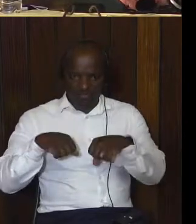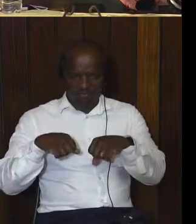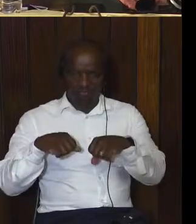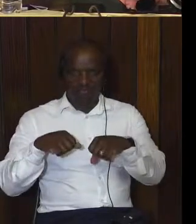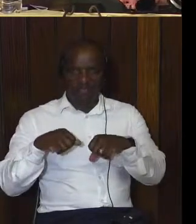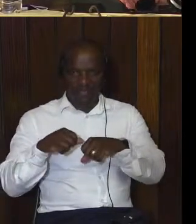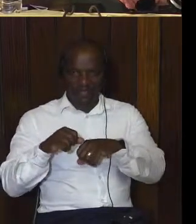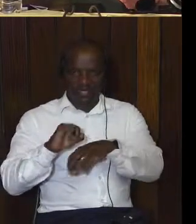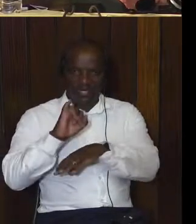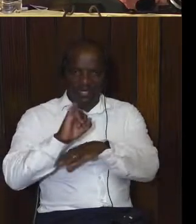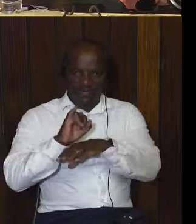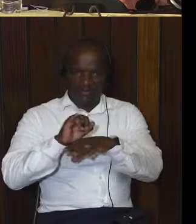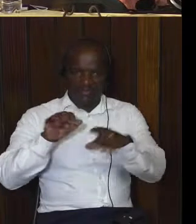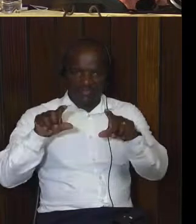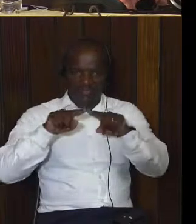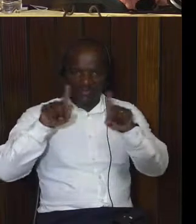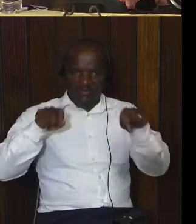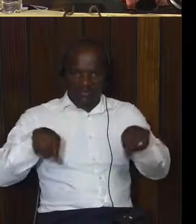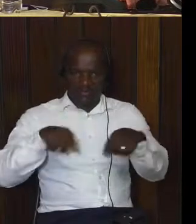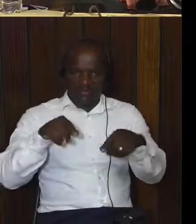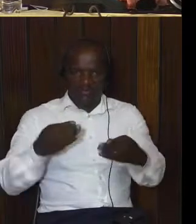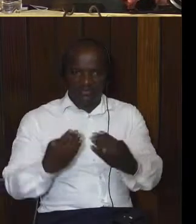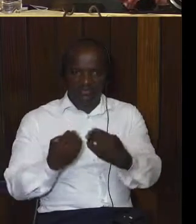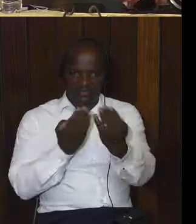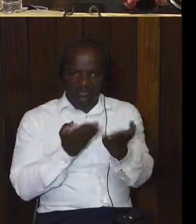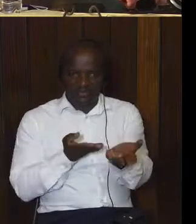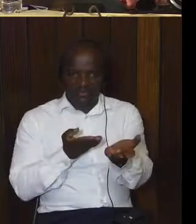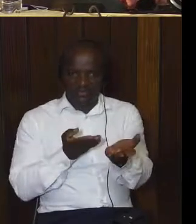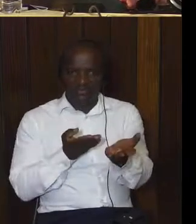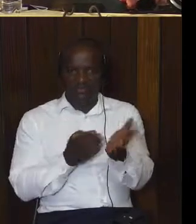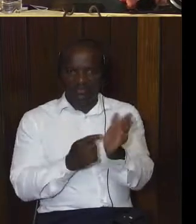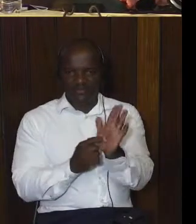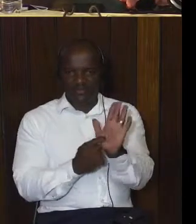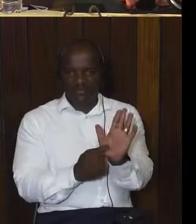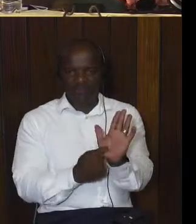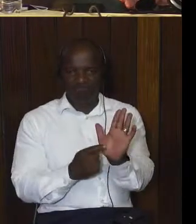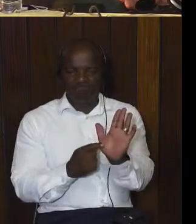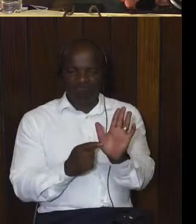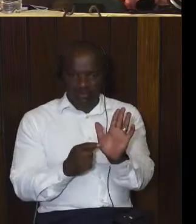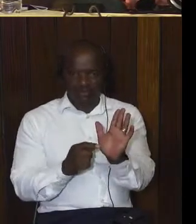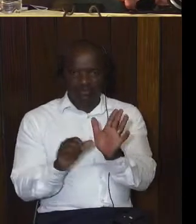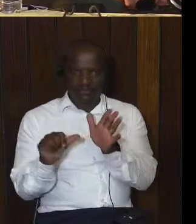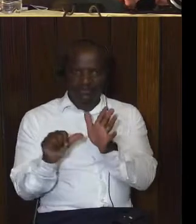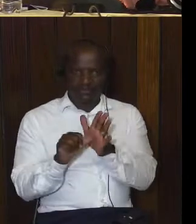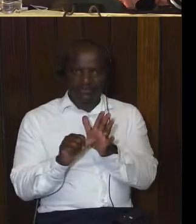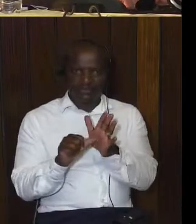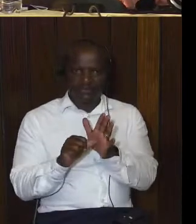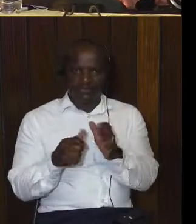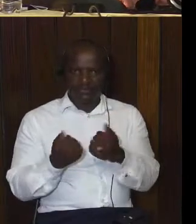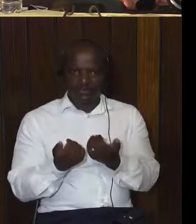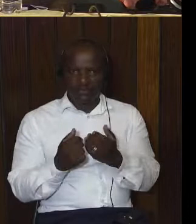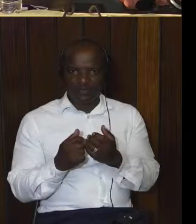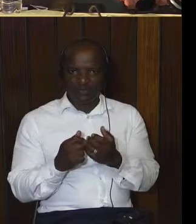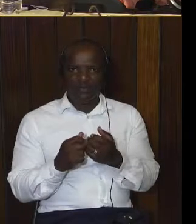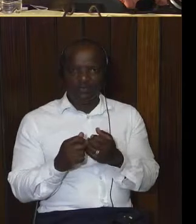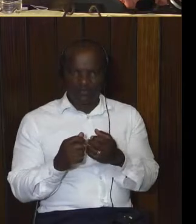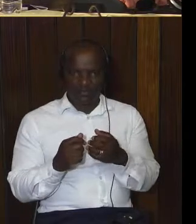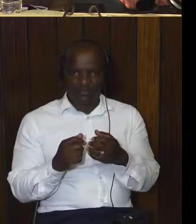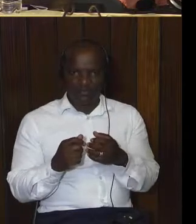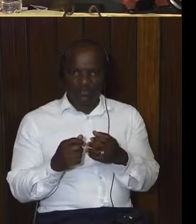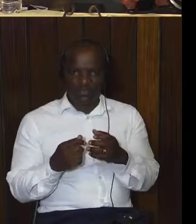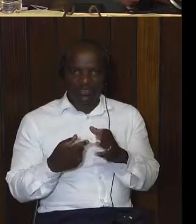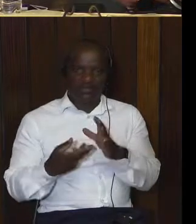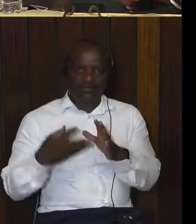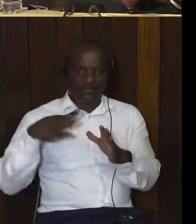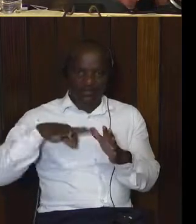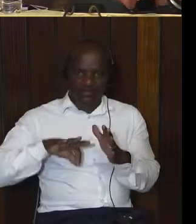invoice for the costs which we have incurred. Gee, it's very important to note the GMA does not charge the